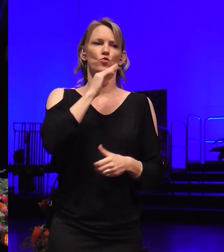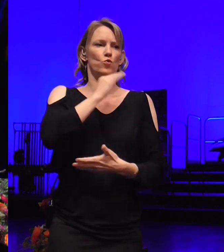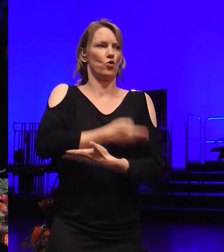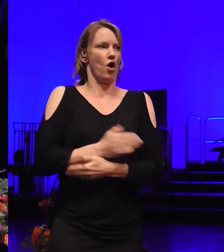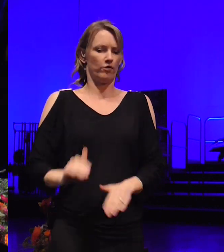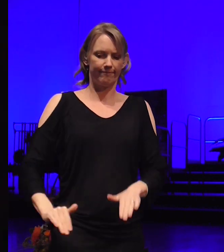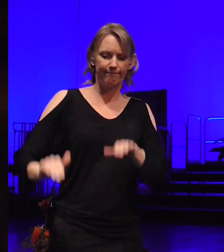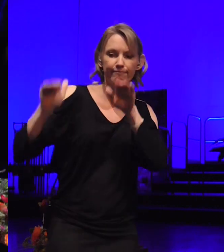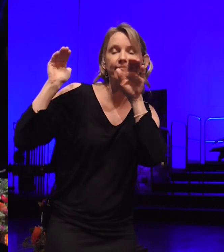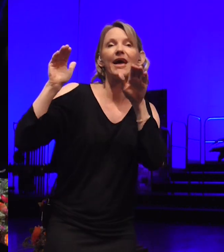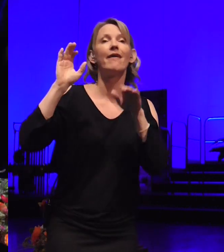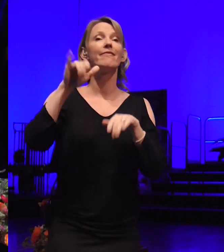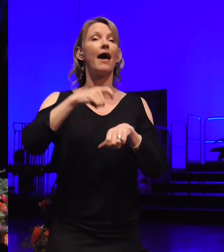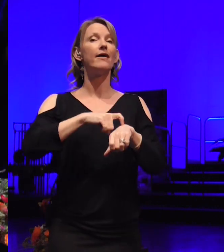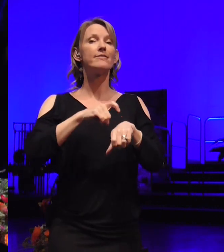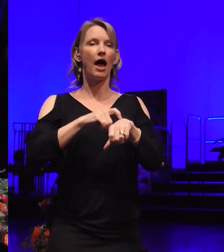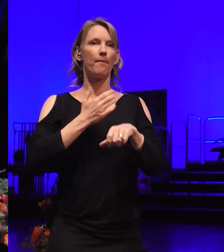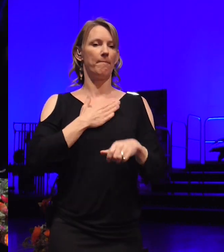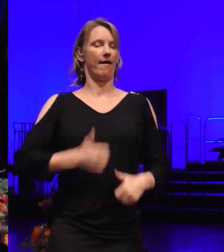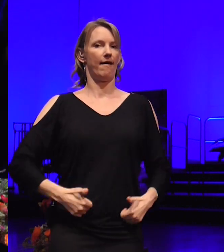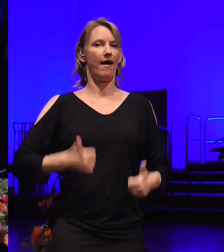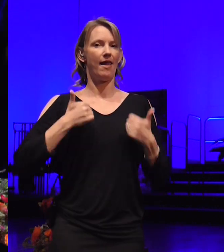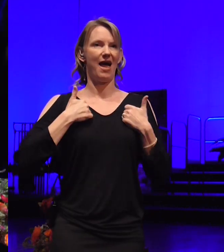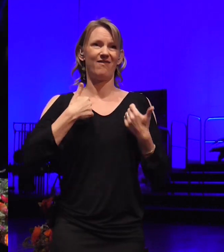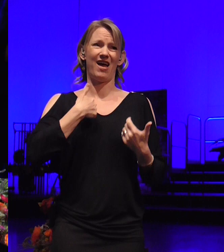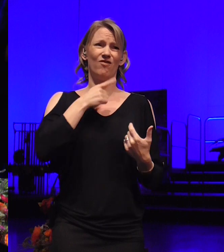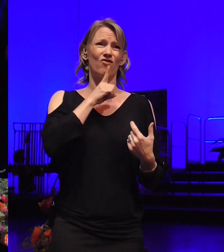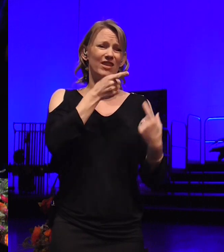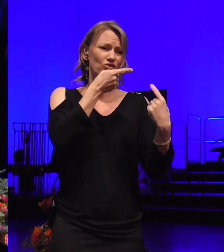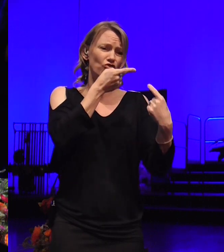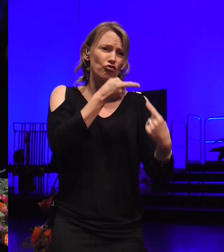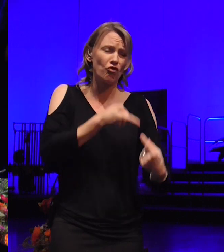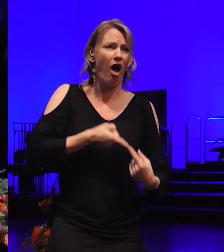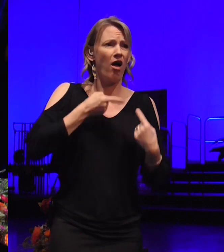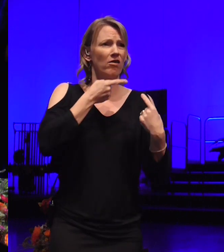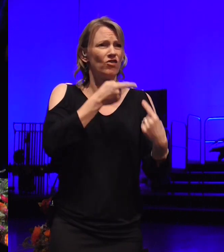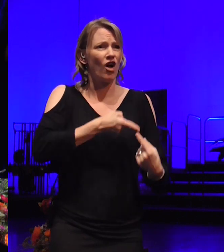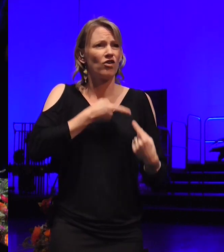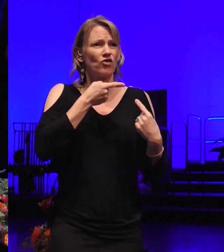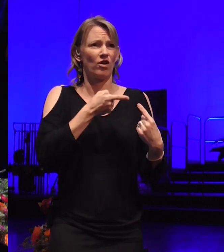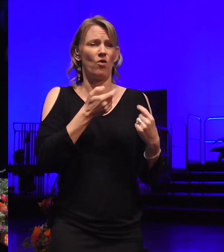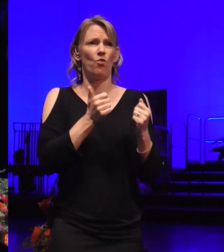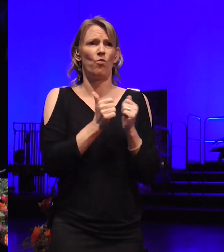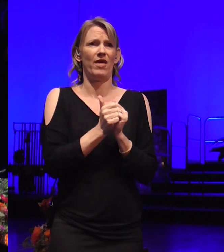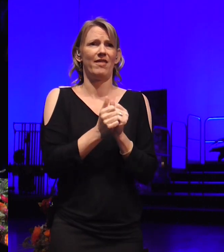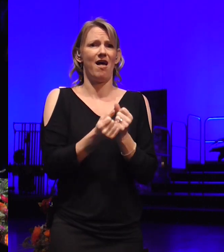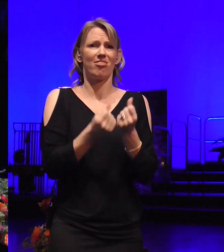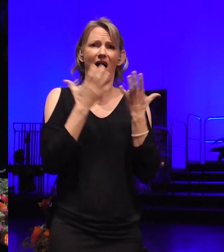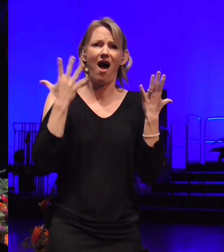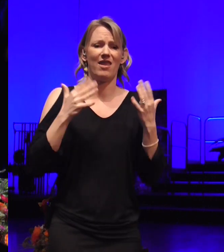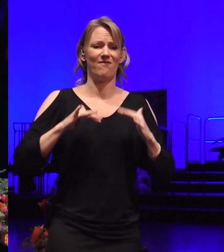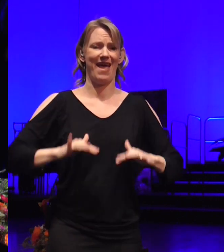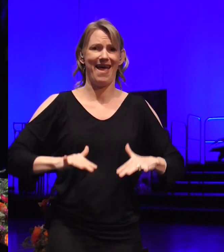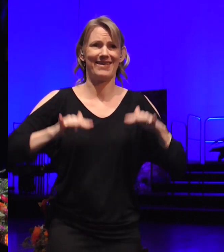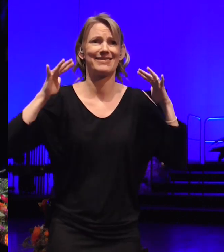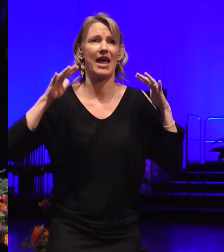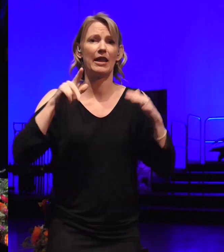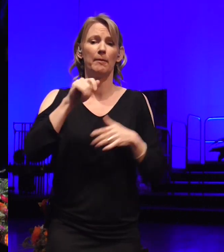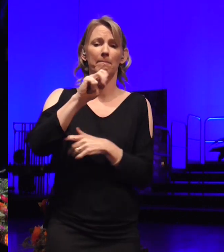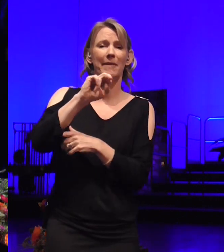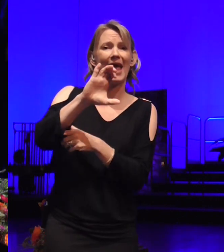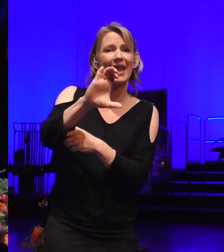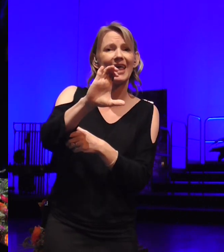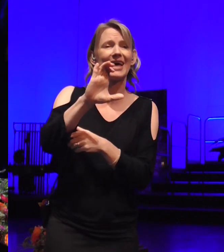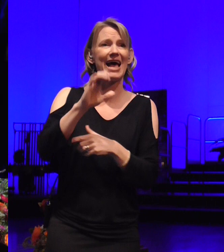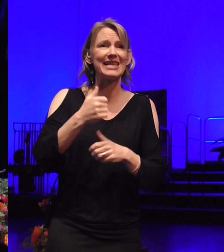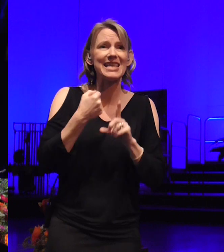2 daughters. And at that time in my life, I was struggling greatly with all forms of anxiety, from panic